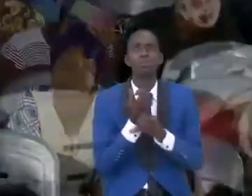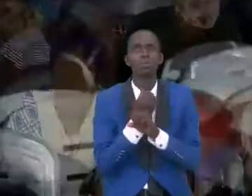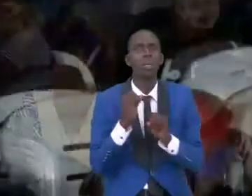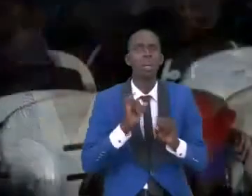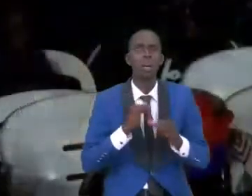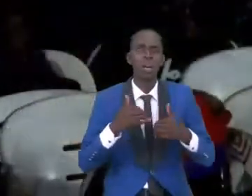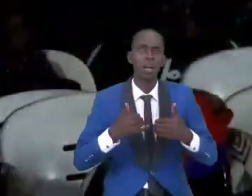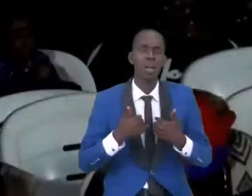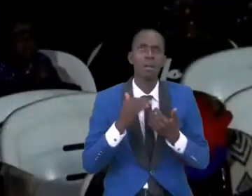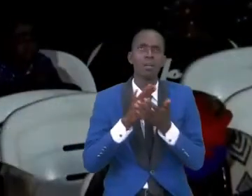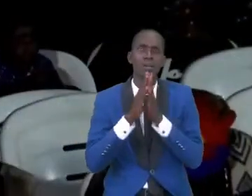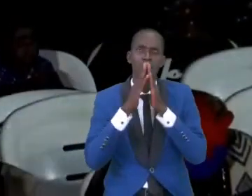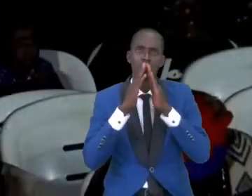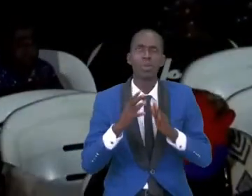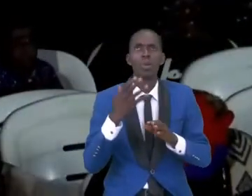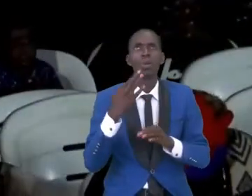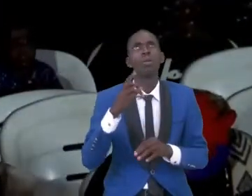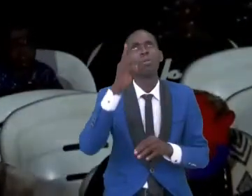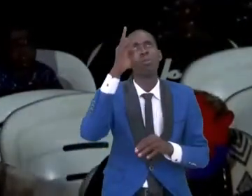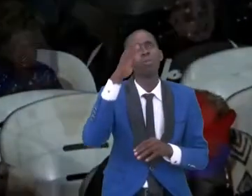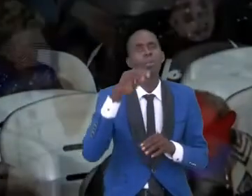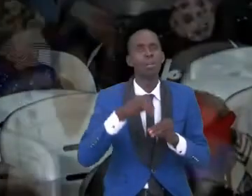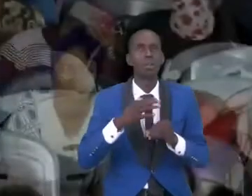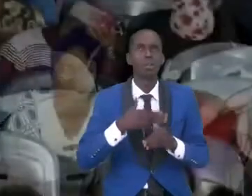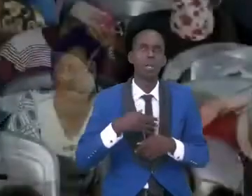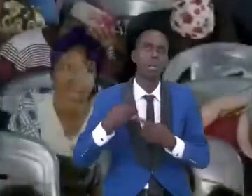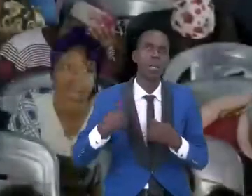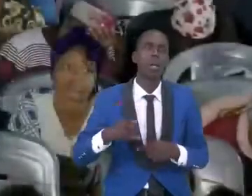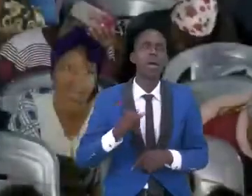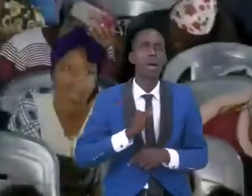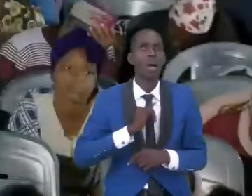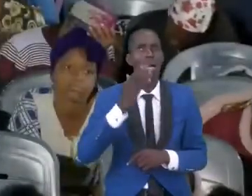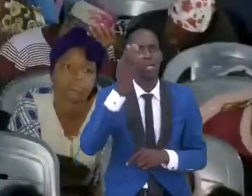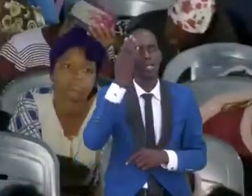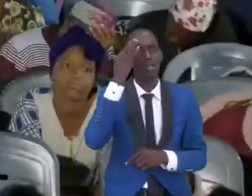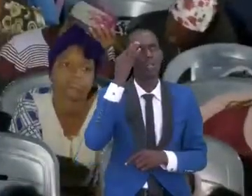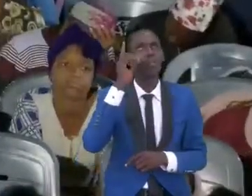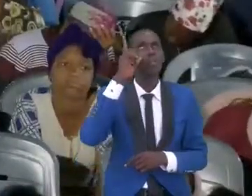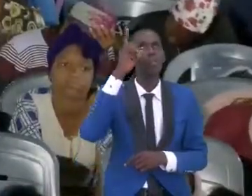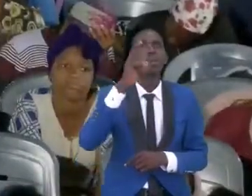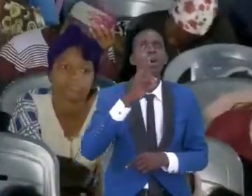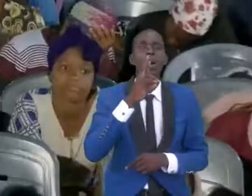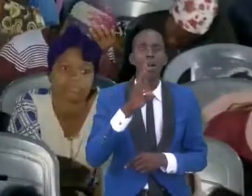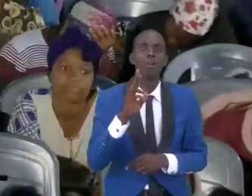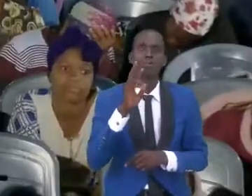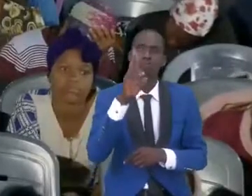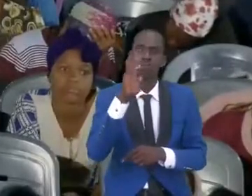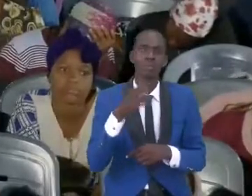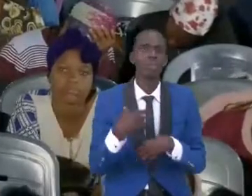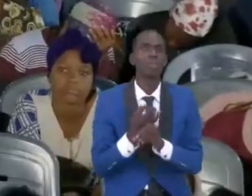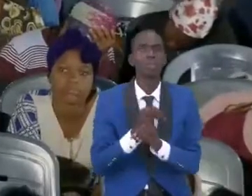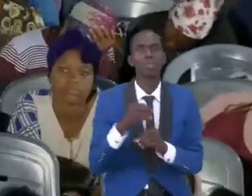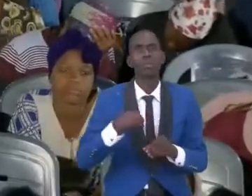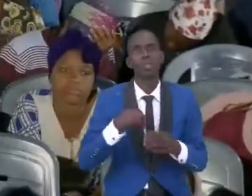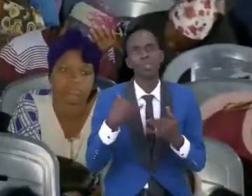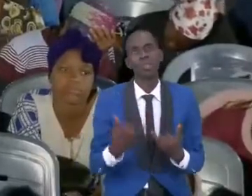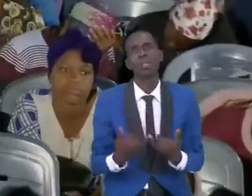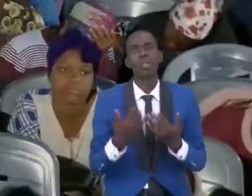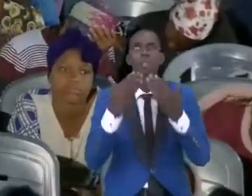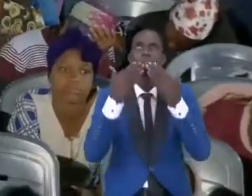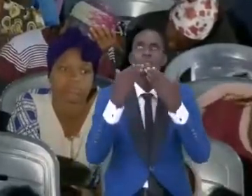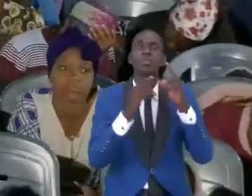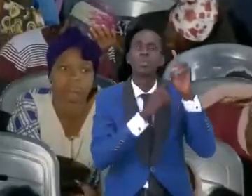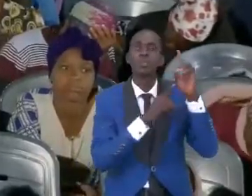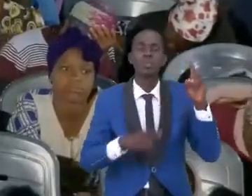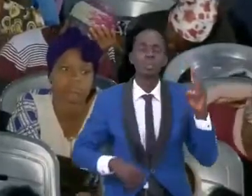God in my heart. I know you are recreating me now. Thank you, Lord. I'm praying for